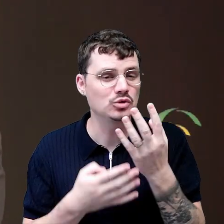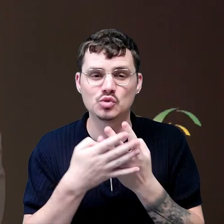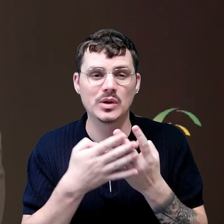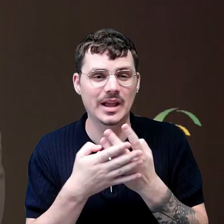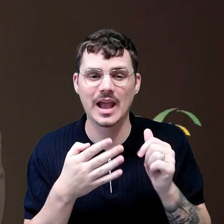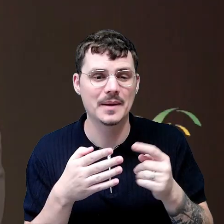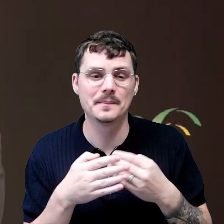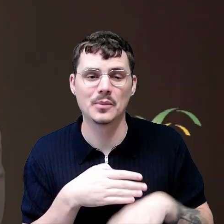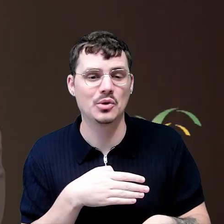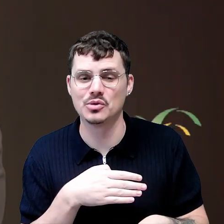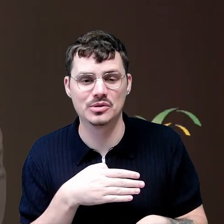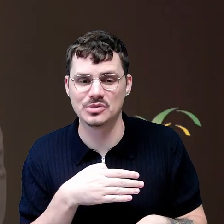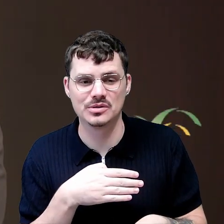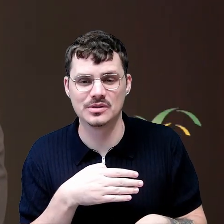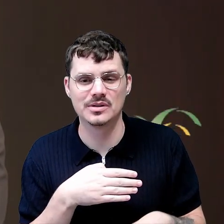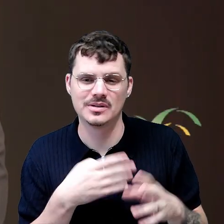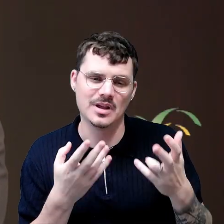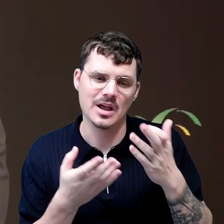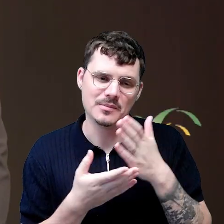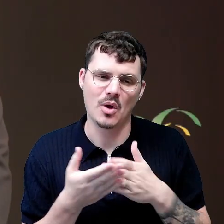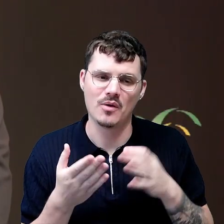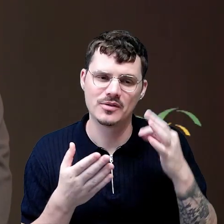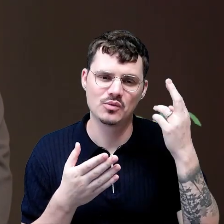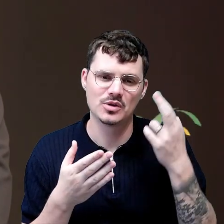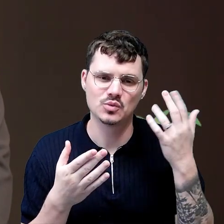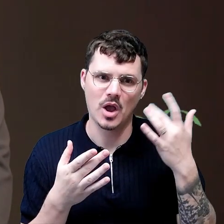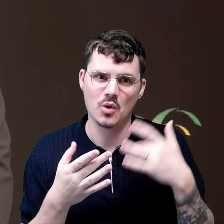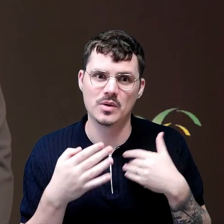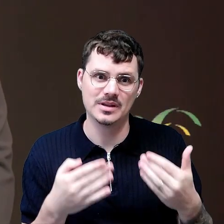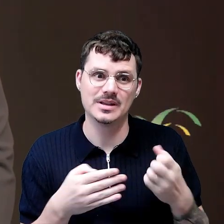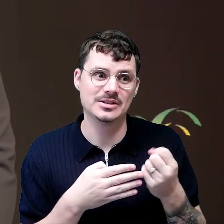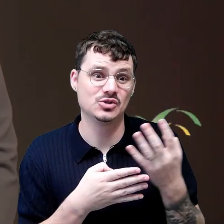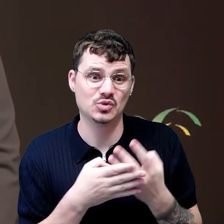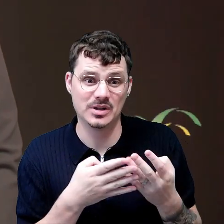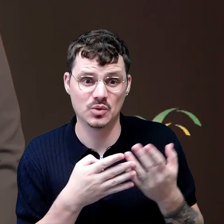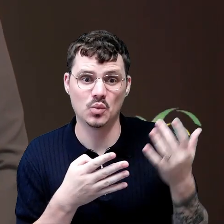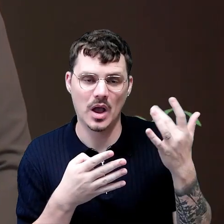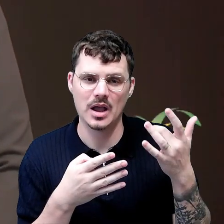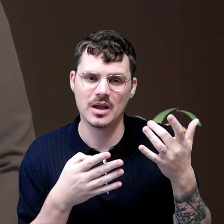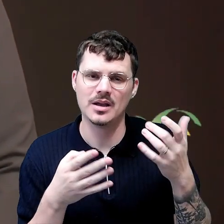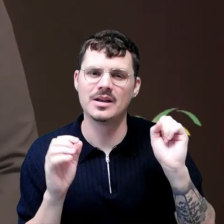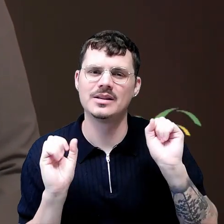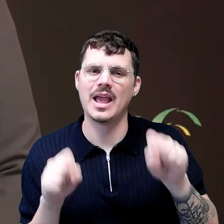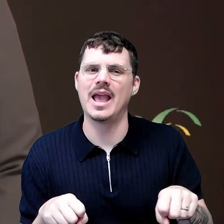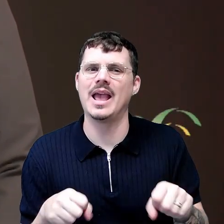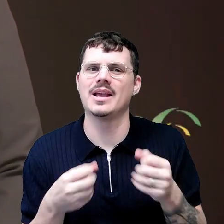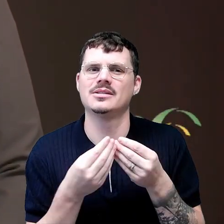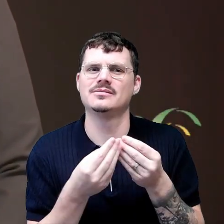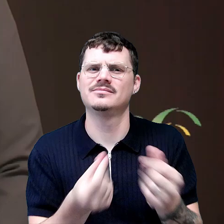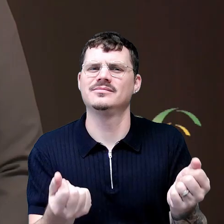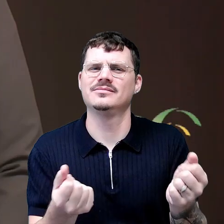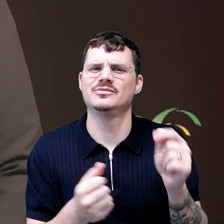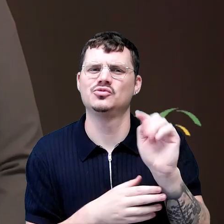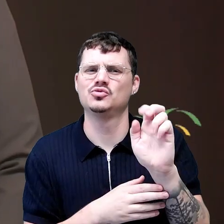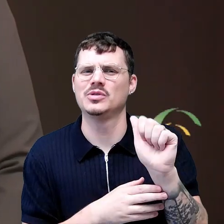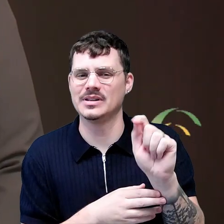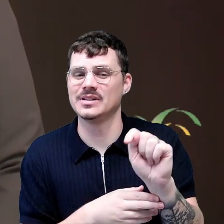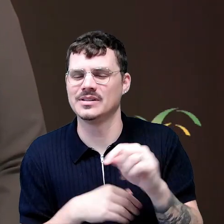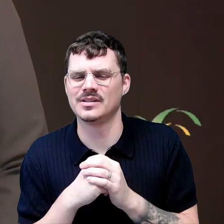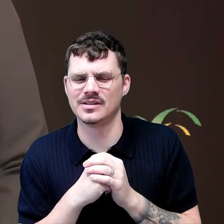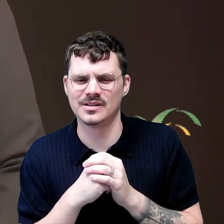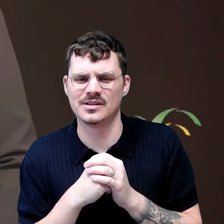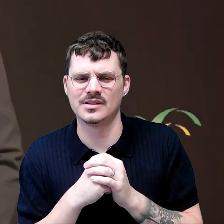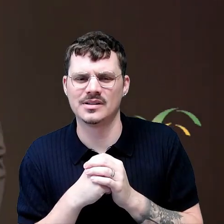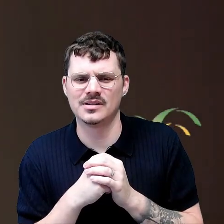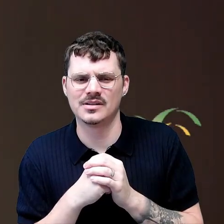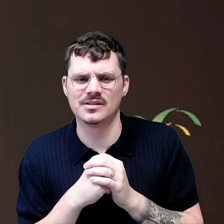birth. That's part of the reason we all get screened from this is because it's so treatable.